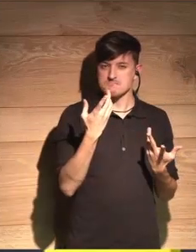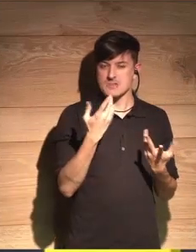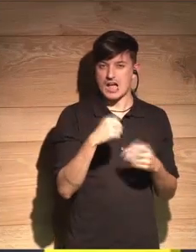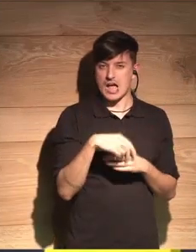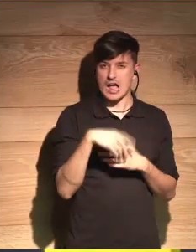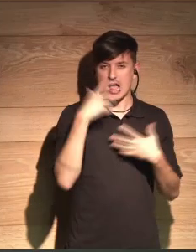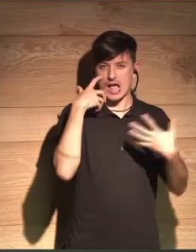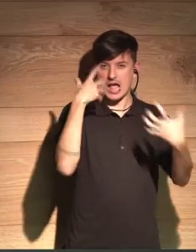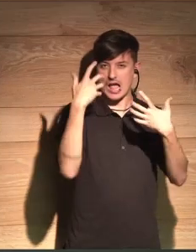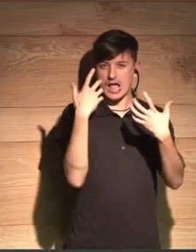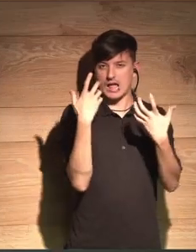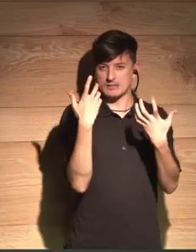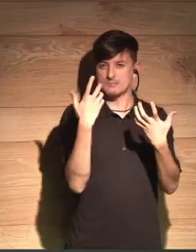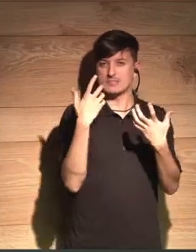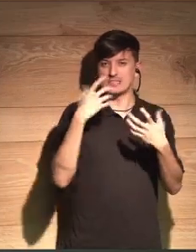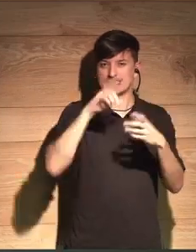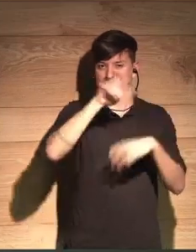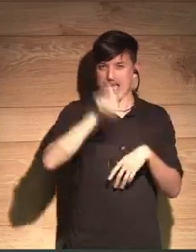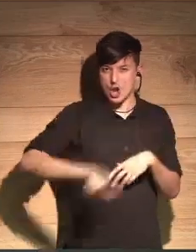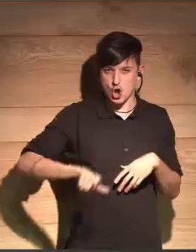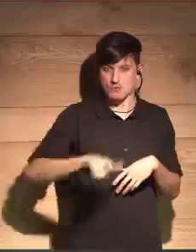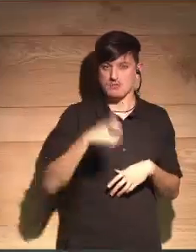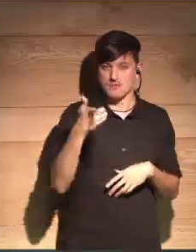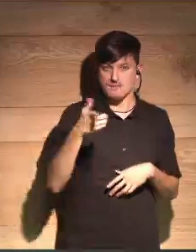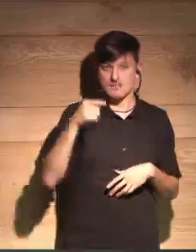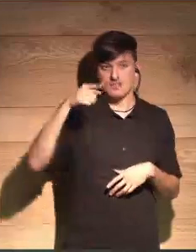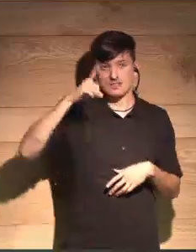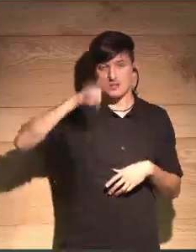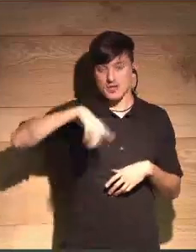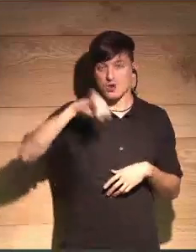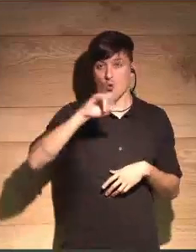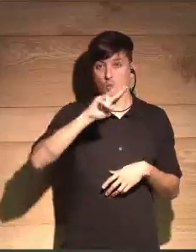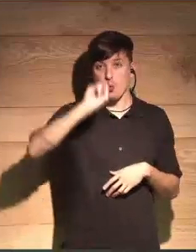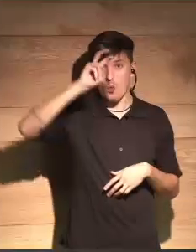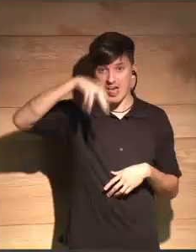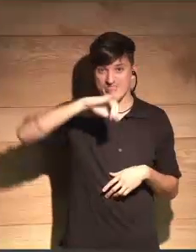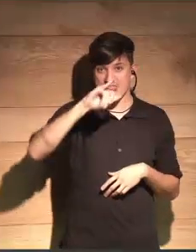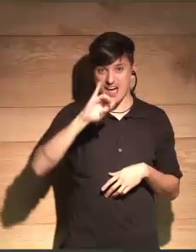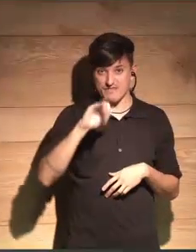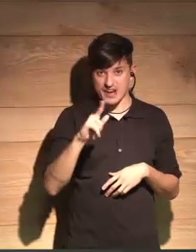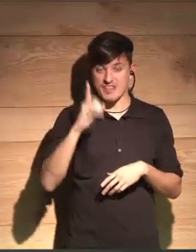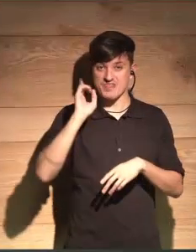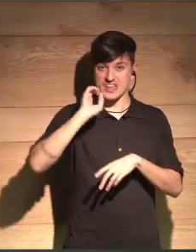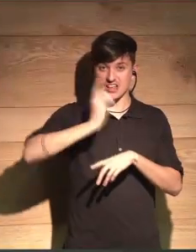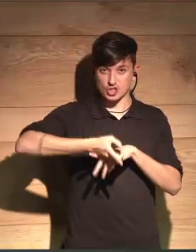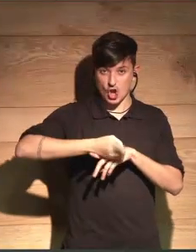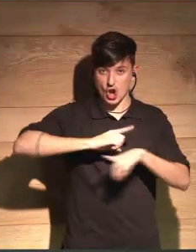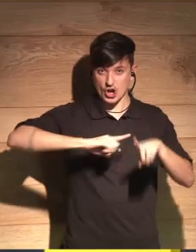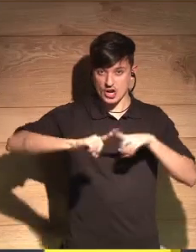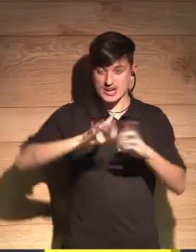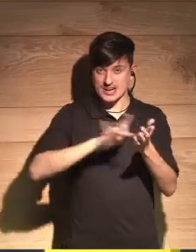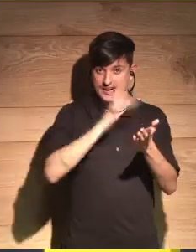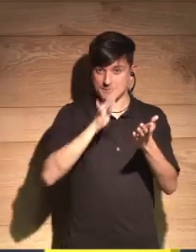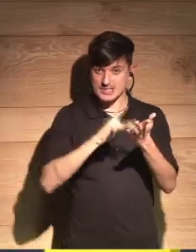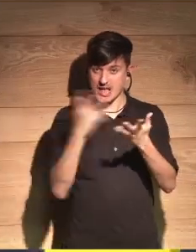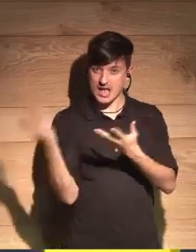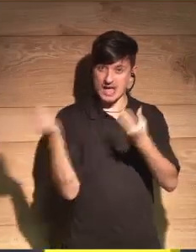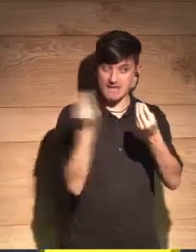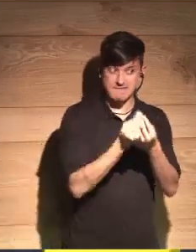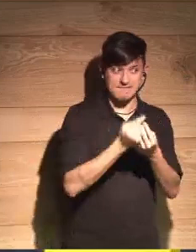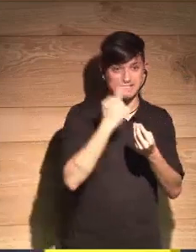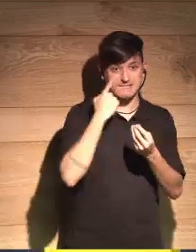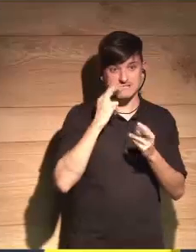an activist from Italy. They are with us, which is a great privilege, and they are going to be